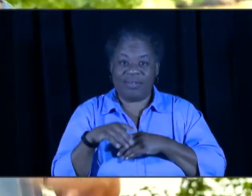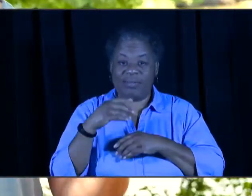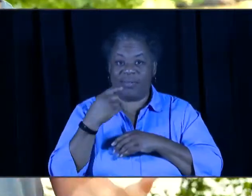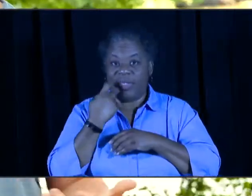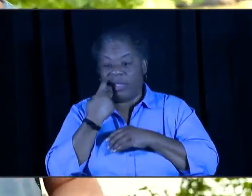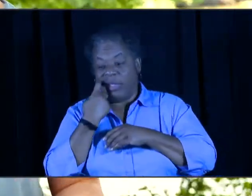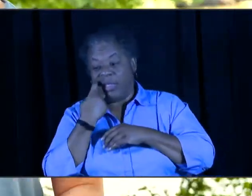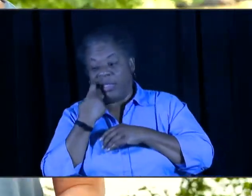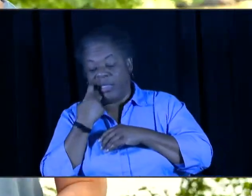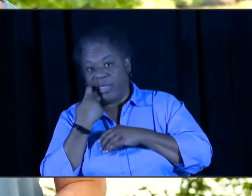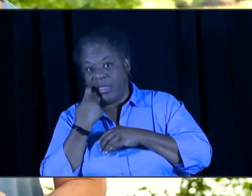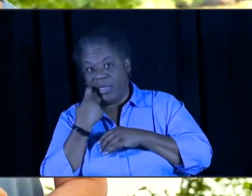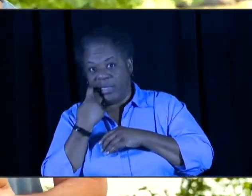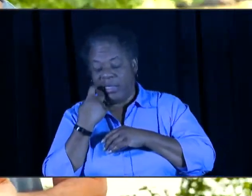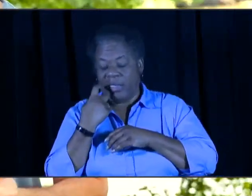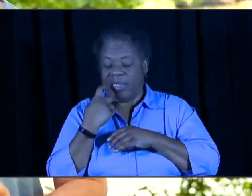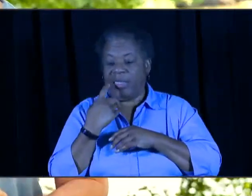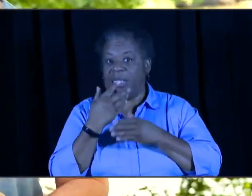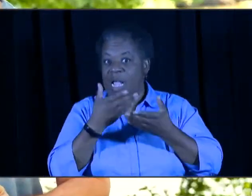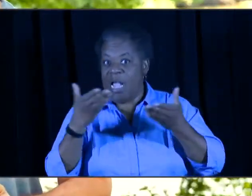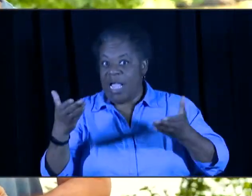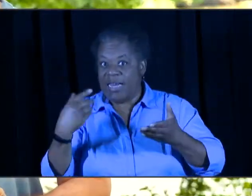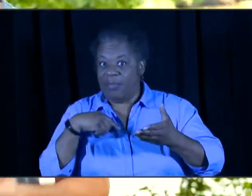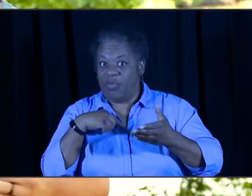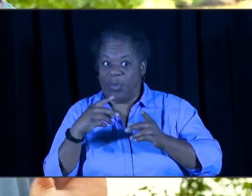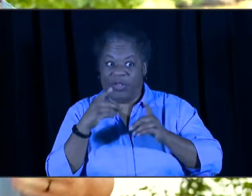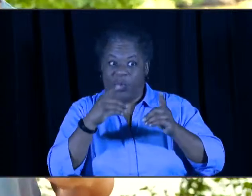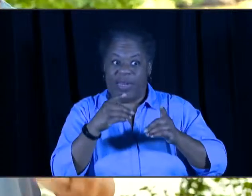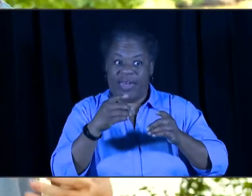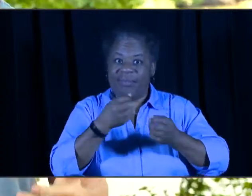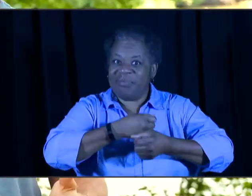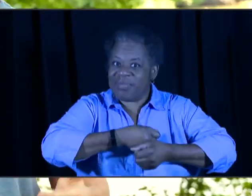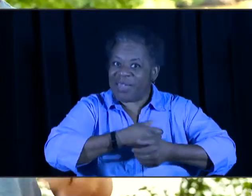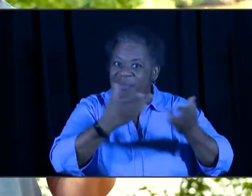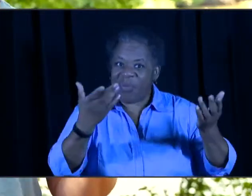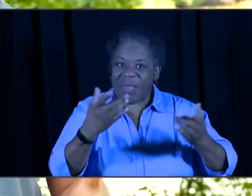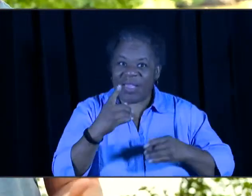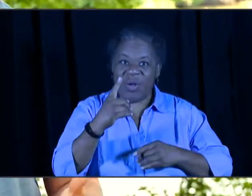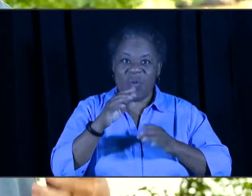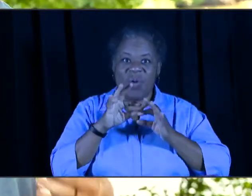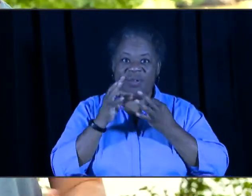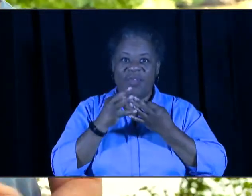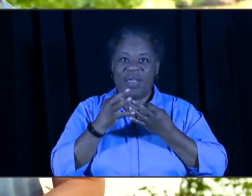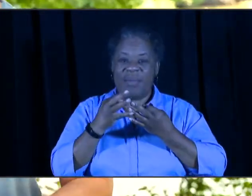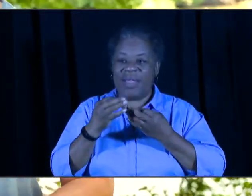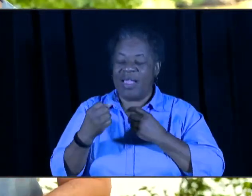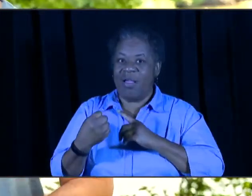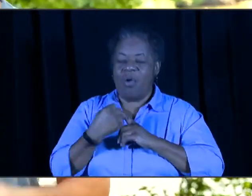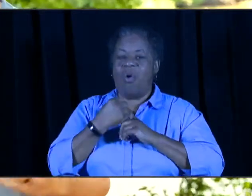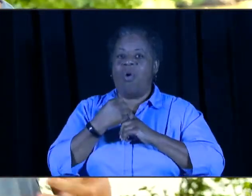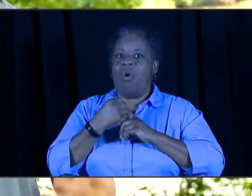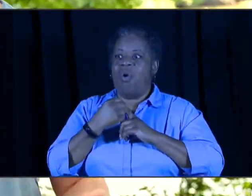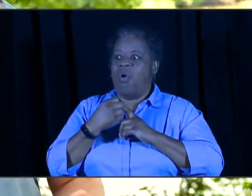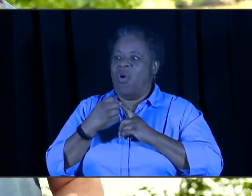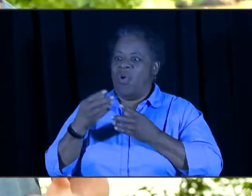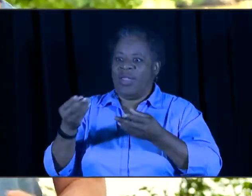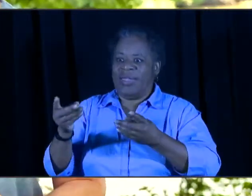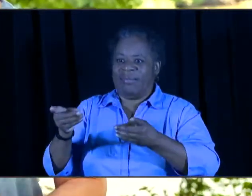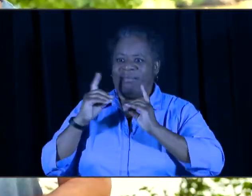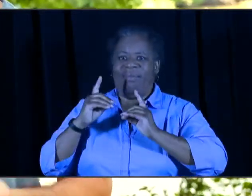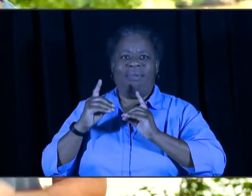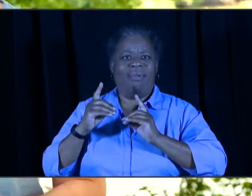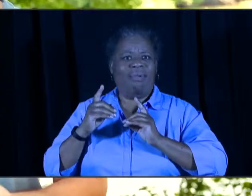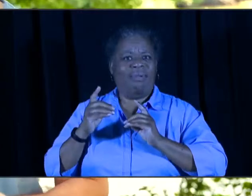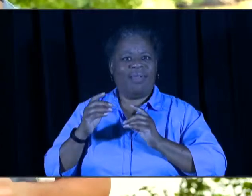to give away some of the items that we've been donating, and one family even said, "It's like Christmas in August." I don't know about you, but